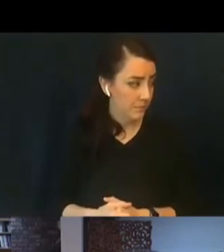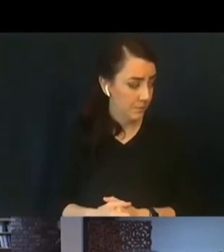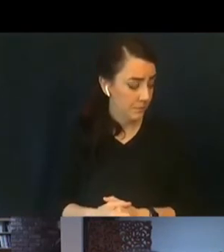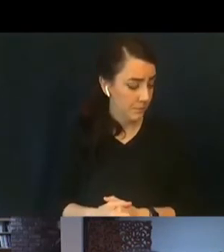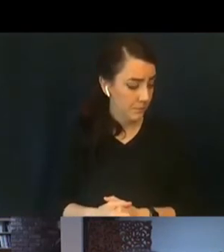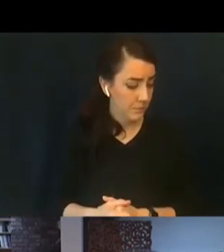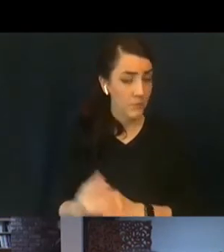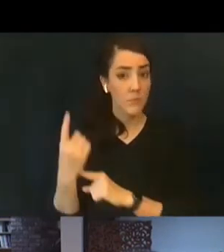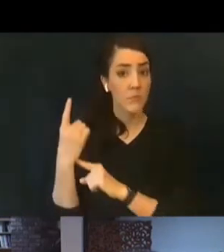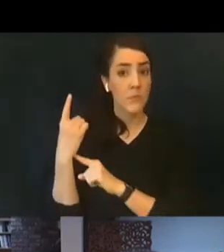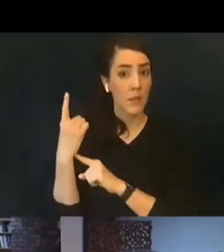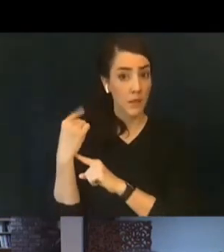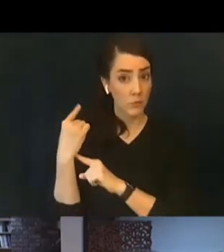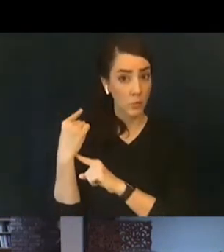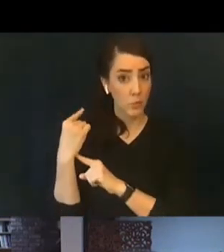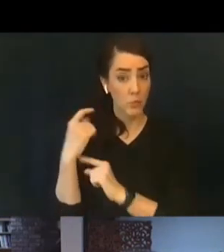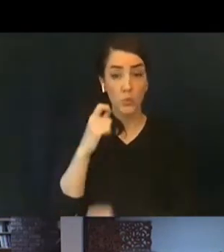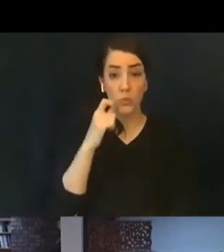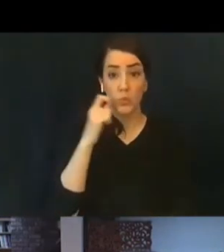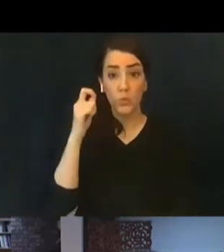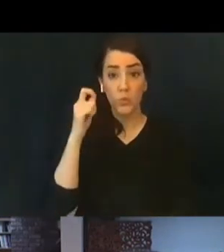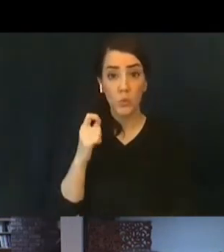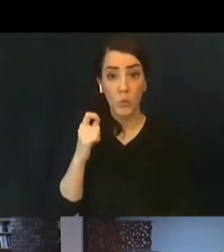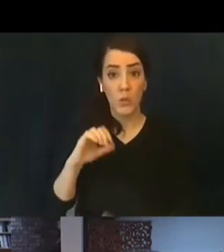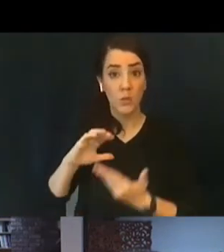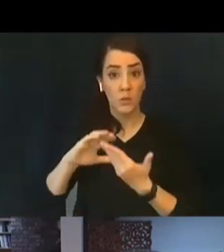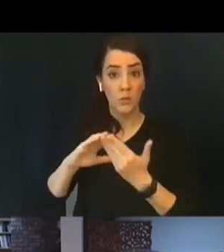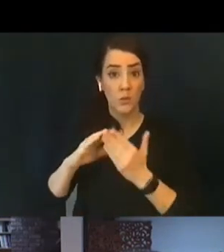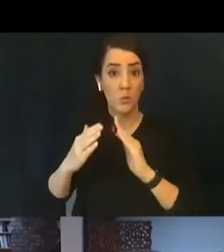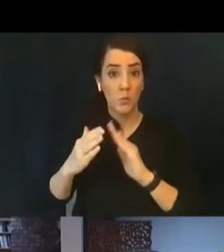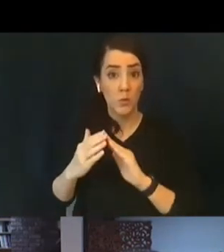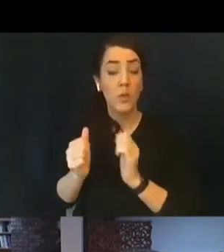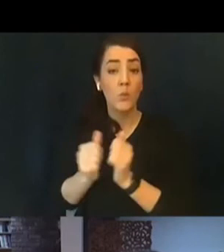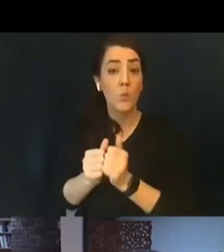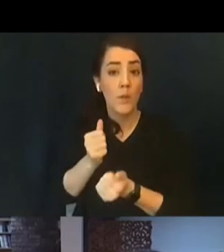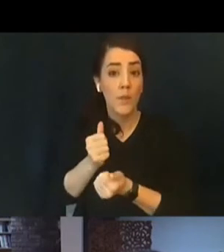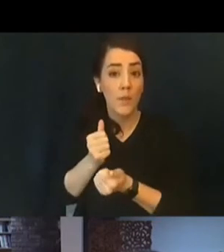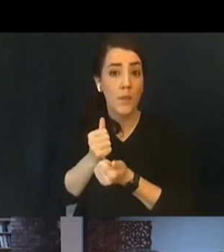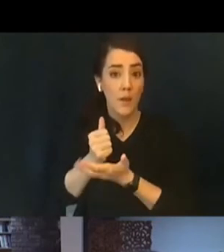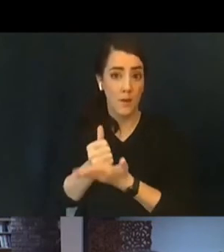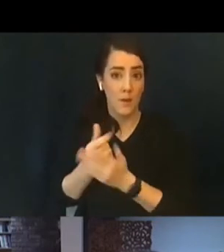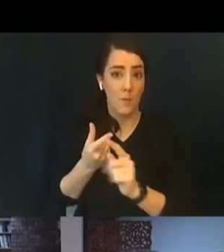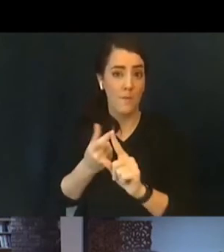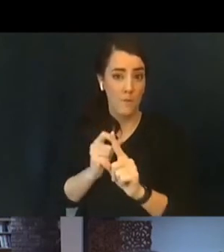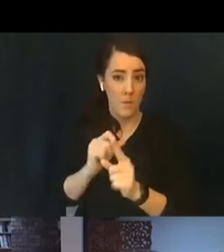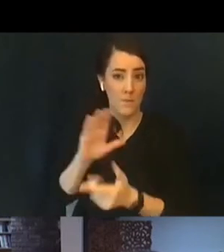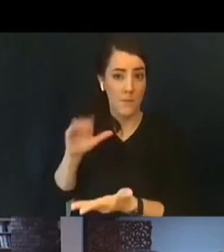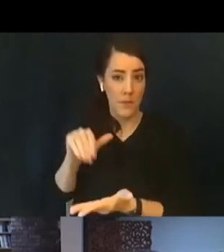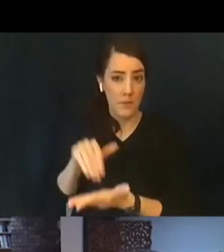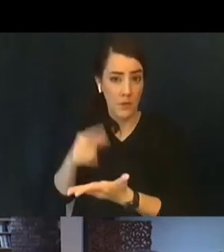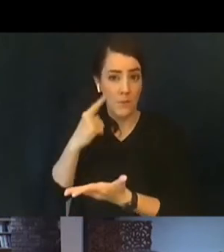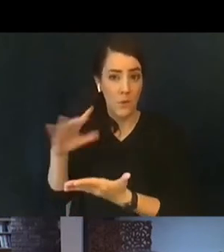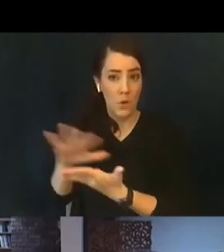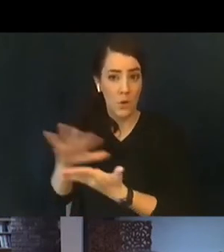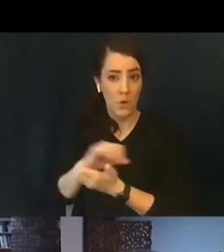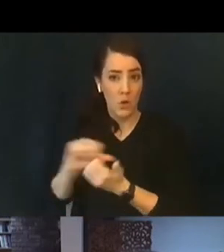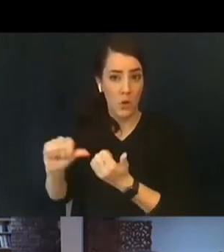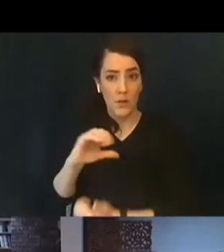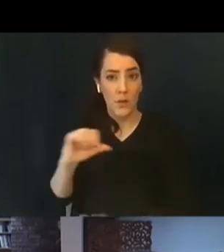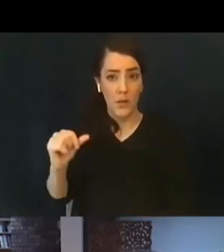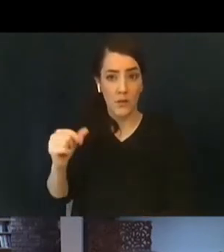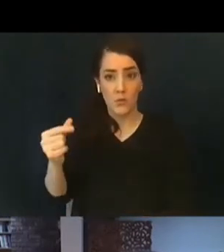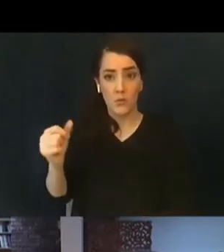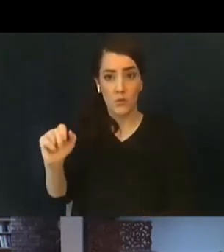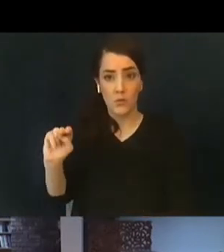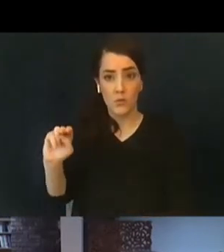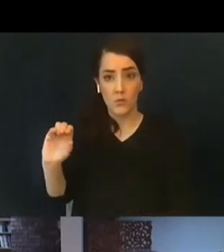community, uh, with the help of the Center for Holocaust and Genocide Studies, um, have, um,